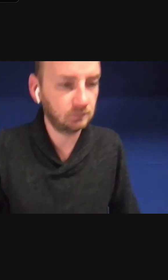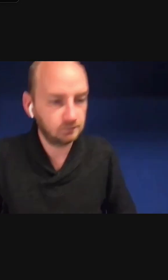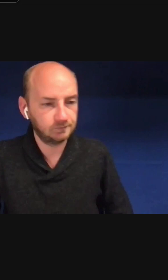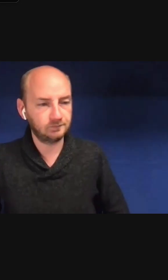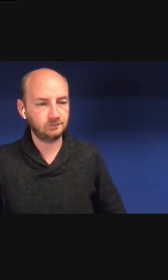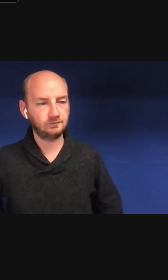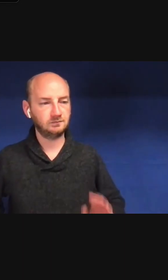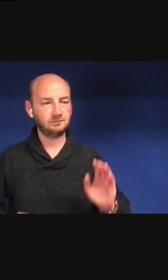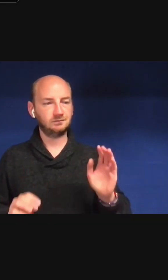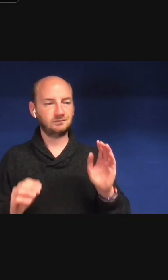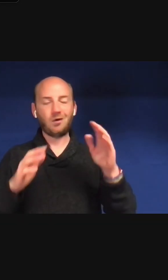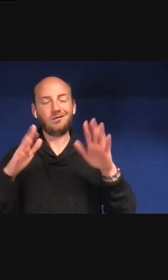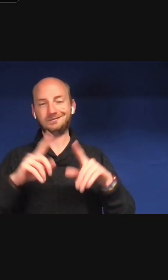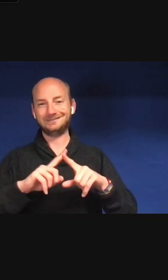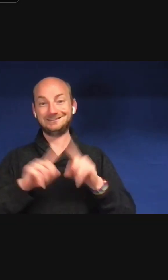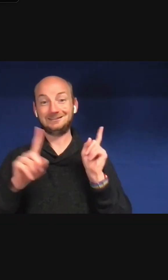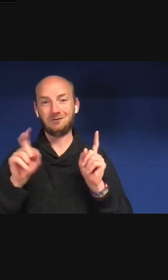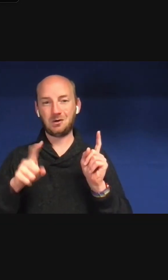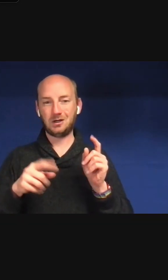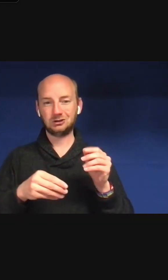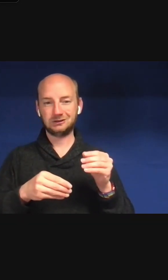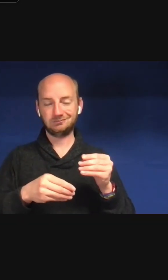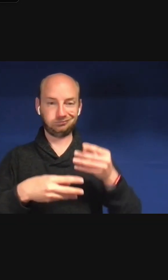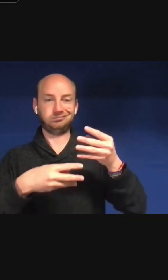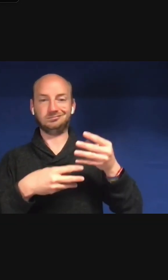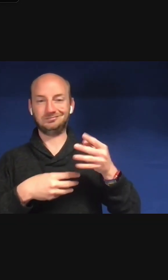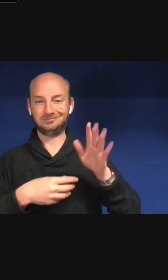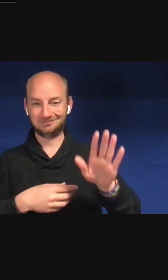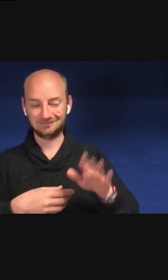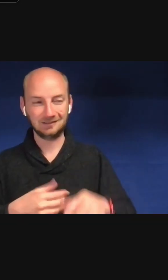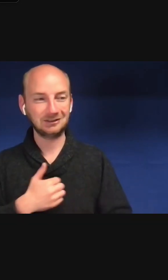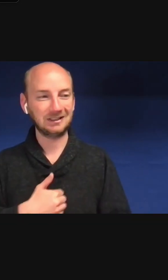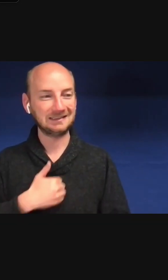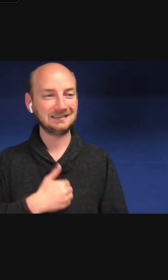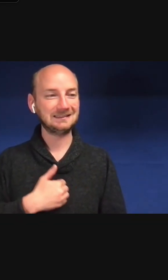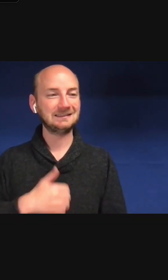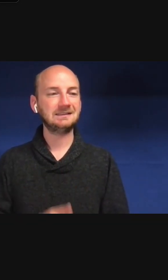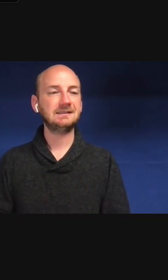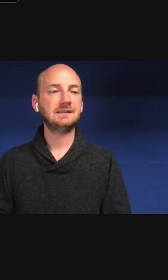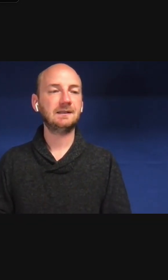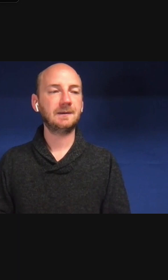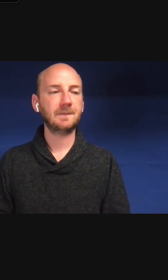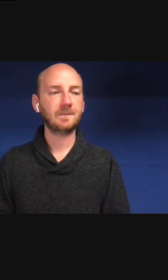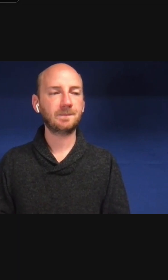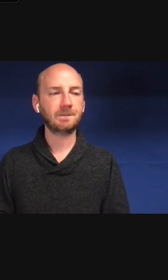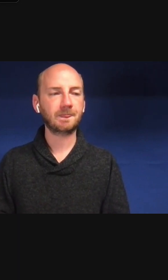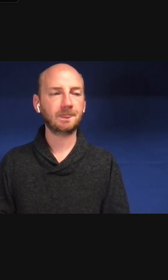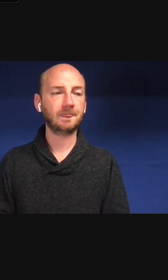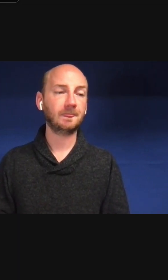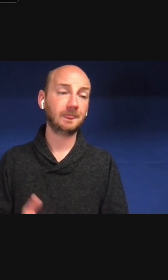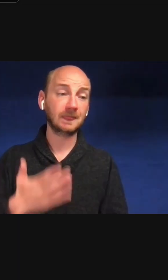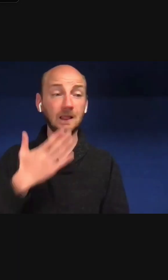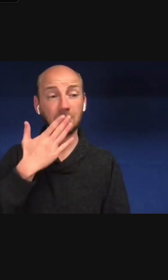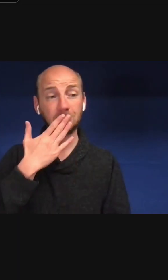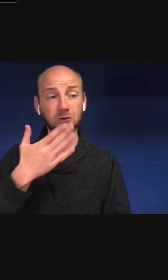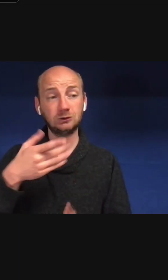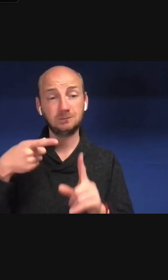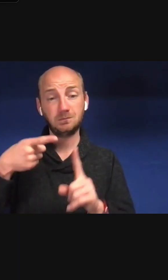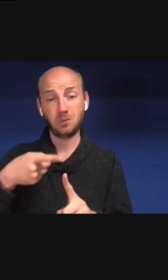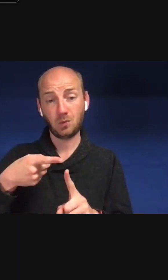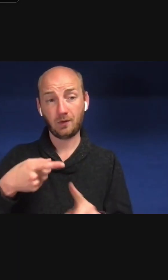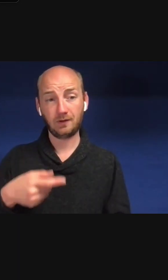Oh, well, that's another question. Sorry. Okay, I was just reading what's on the screen. Yeah, and I think it's a good point. Is that there are